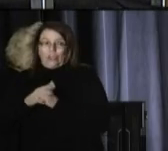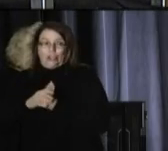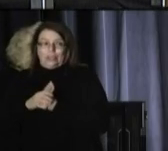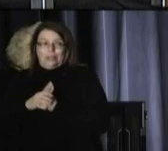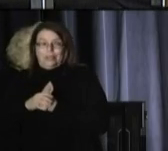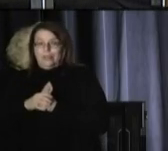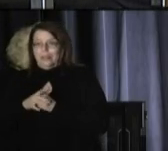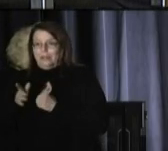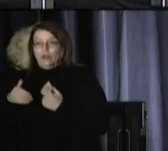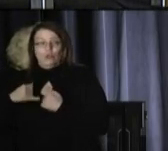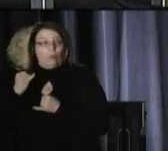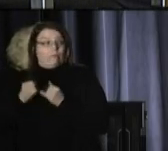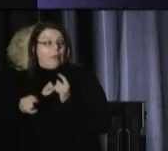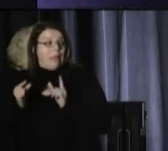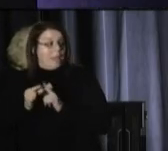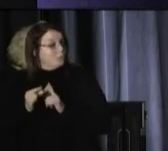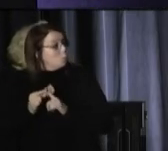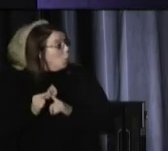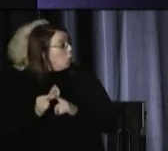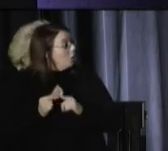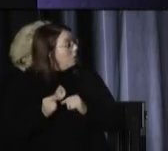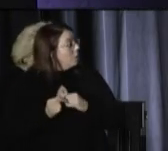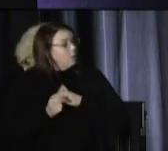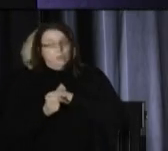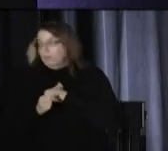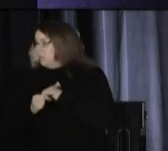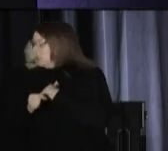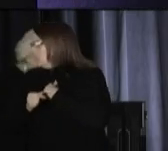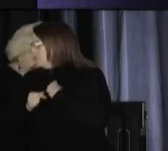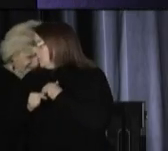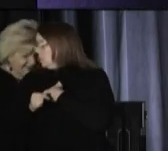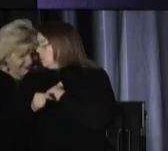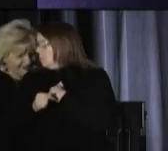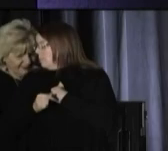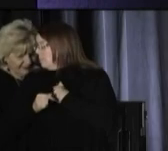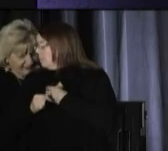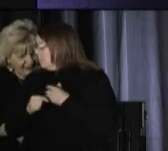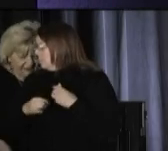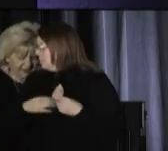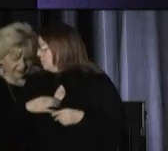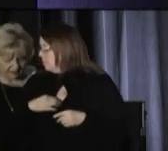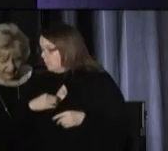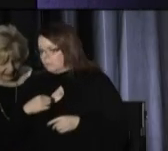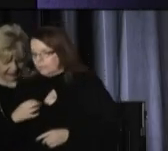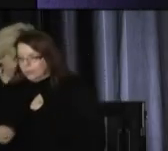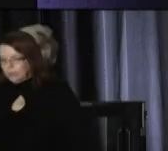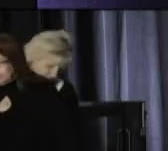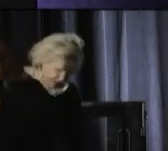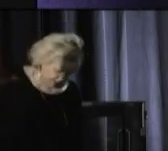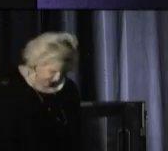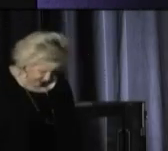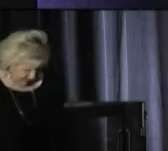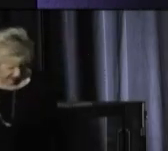You have the last word, Liz. I'm lucky enough to draw from a lot of different traditions. And